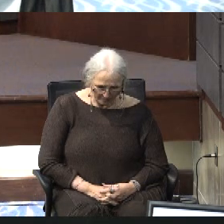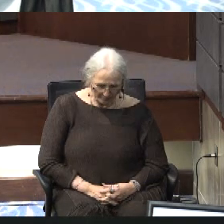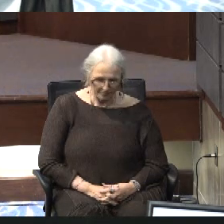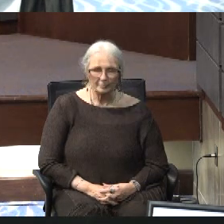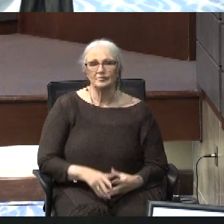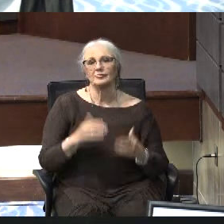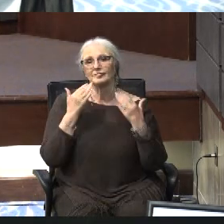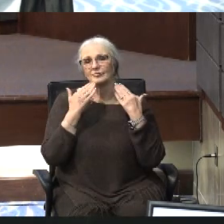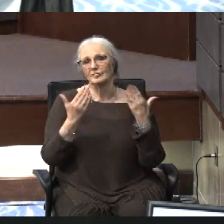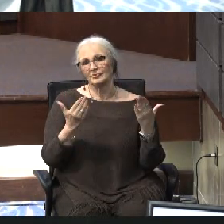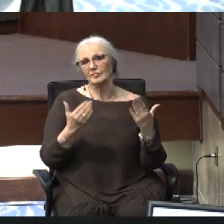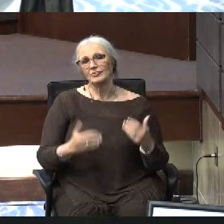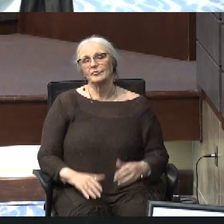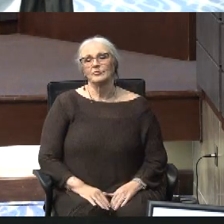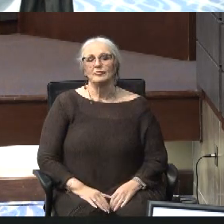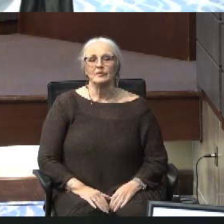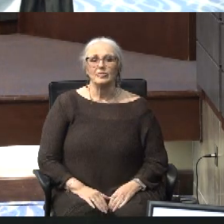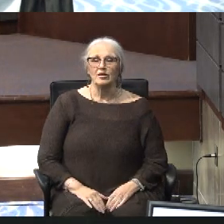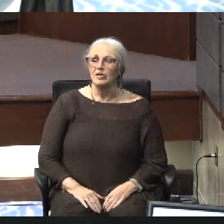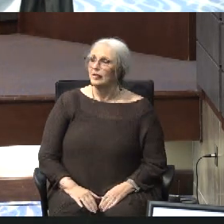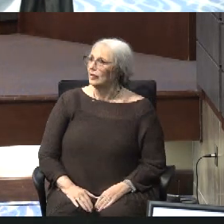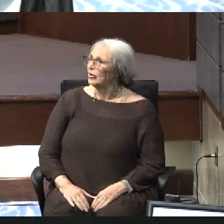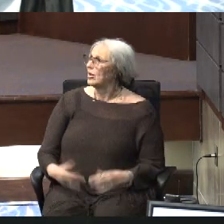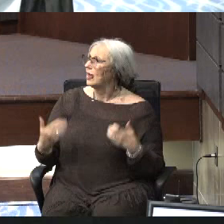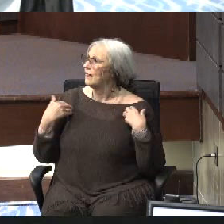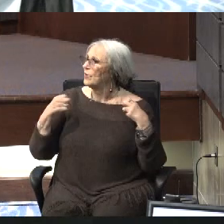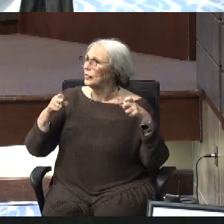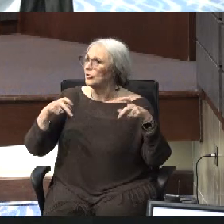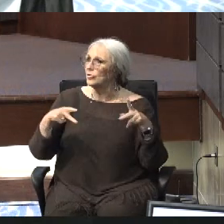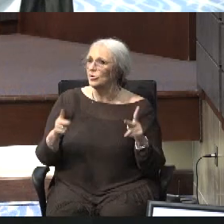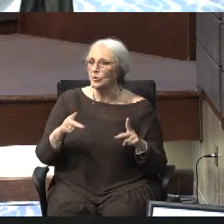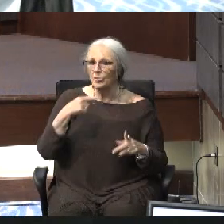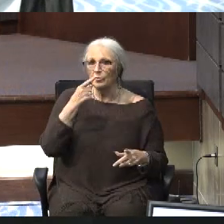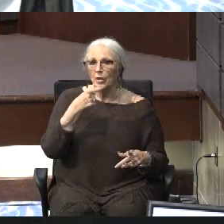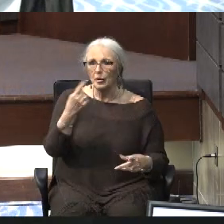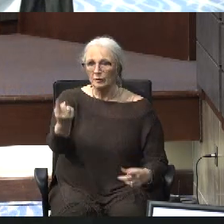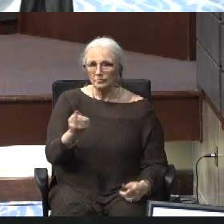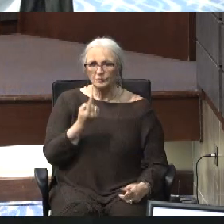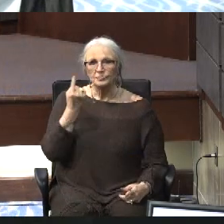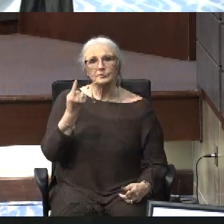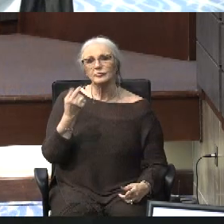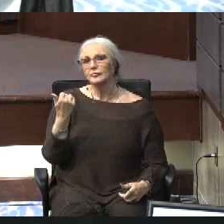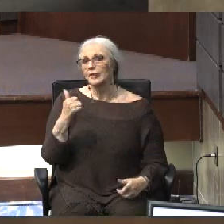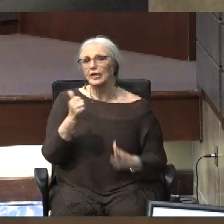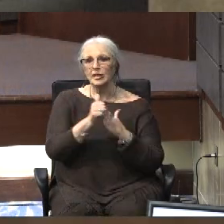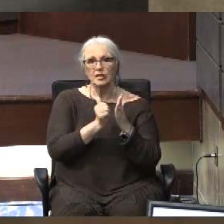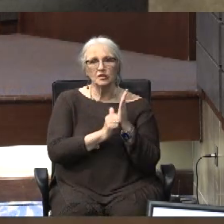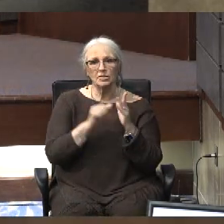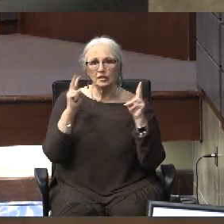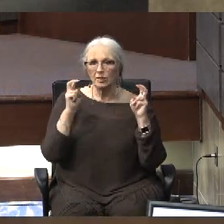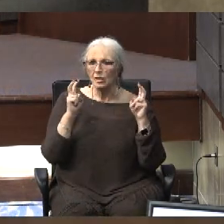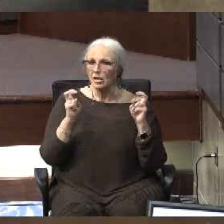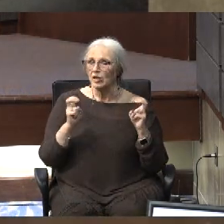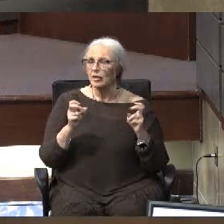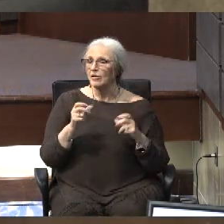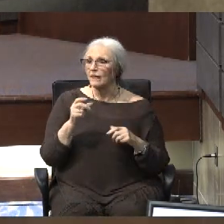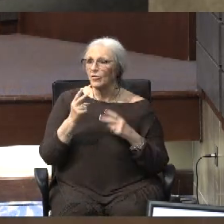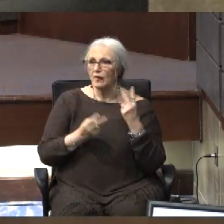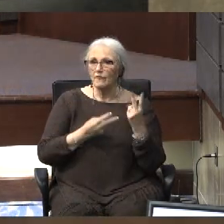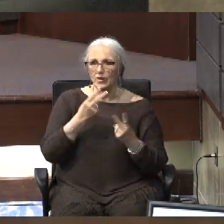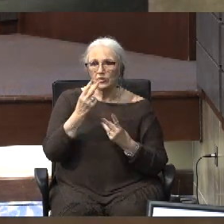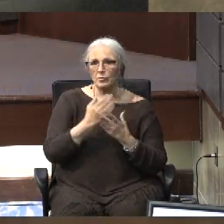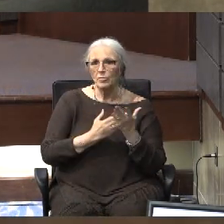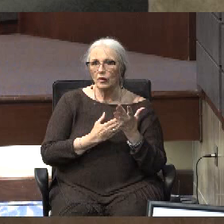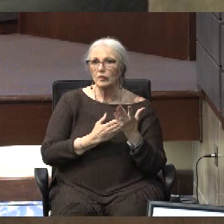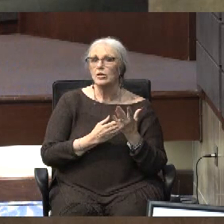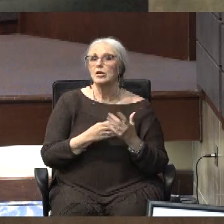Thank you. We provide an opportunity for the public to address the City Council on any agenda item or during the hearing of visitors portion of the